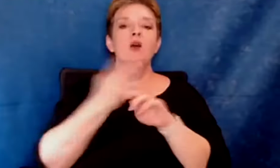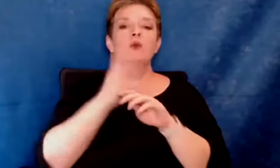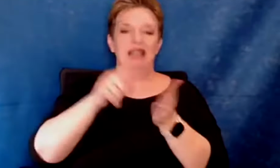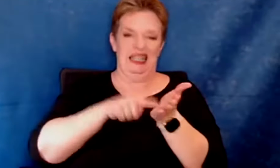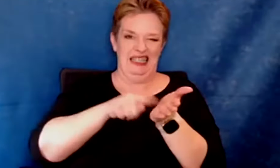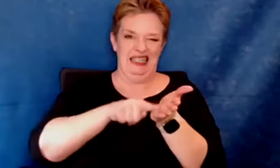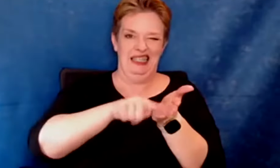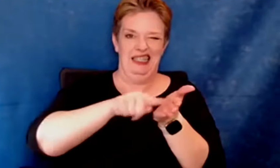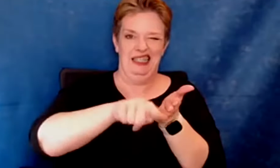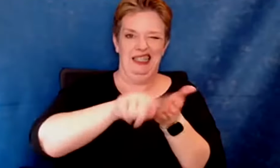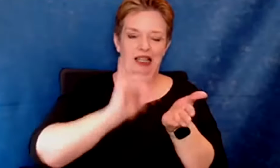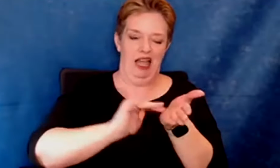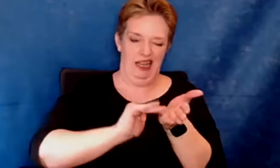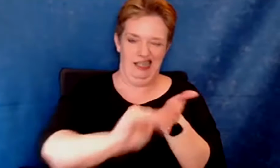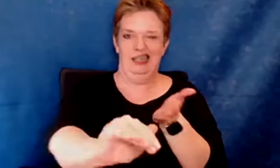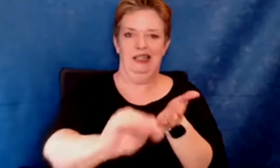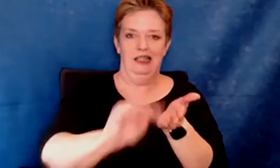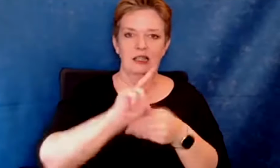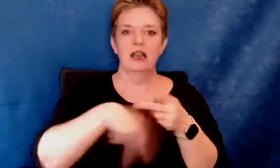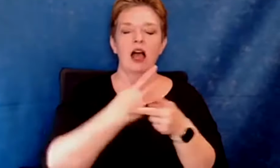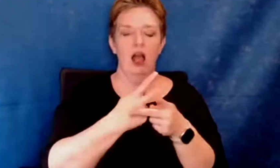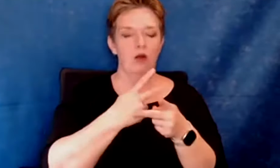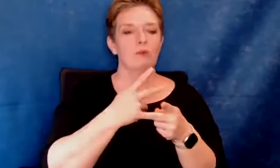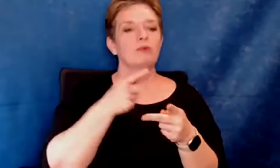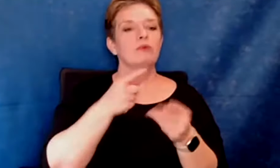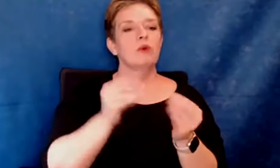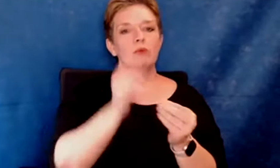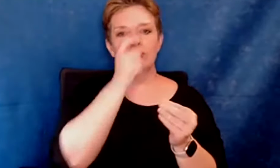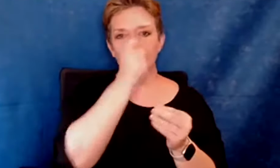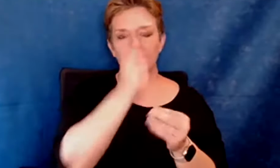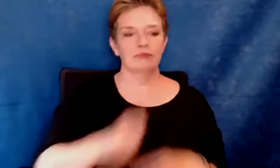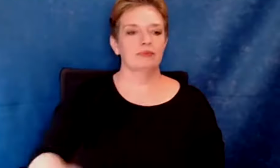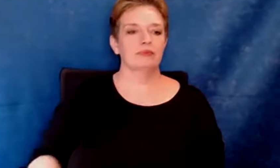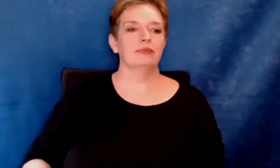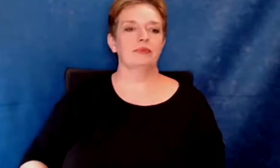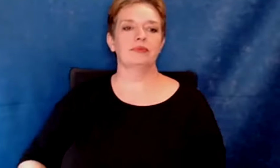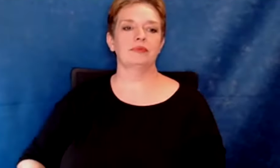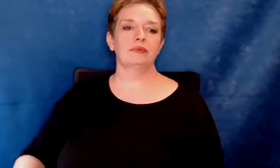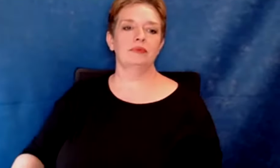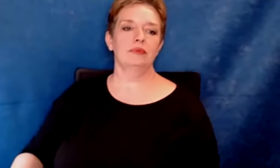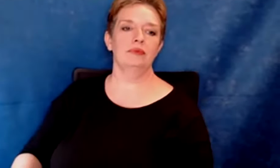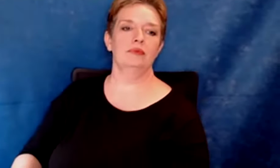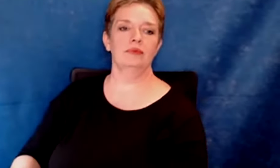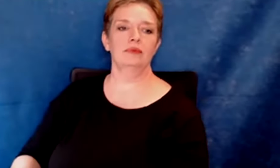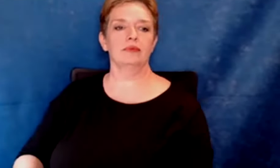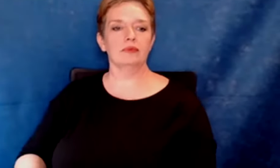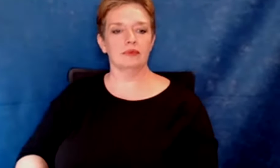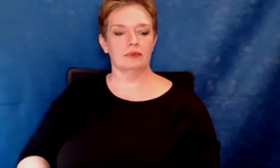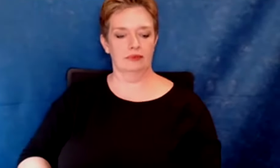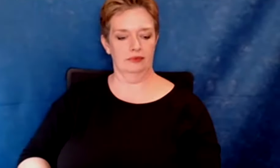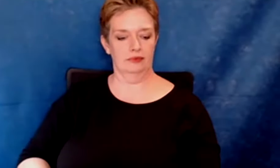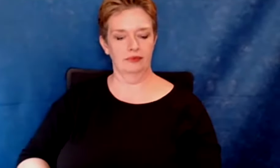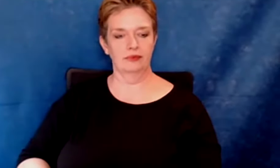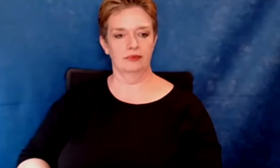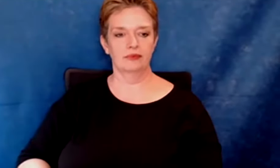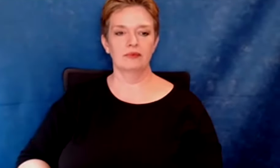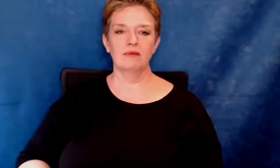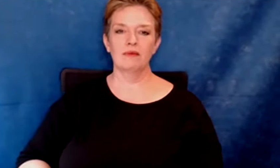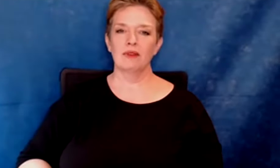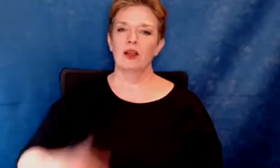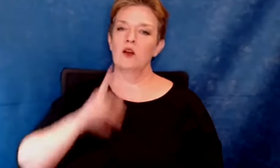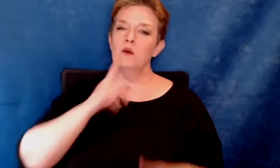light there. So I was inspired by the simplicity of some of the objects found in those